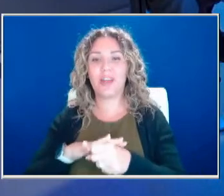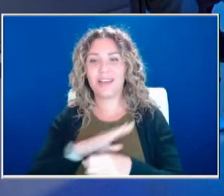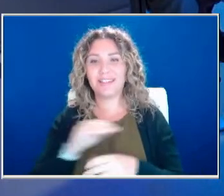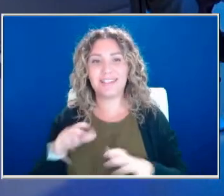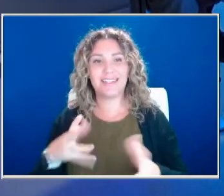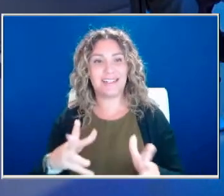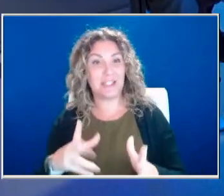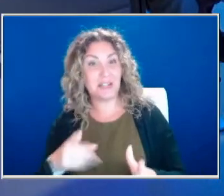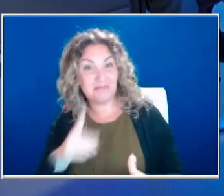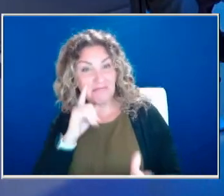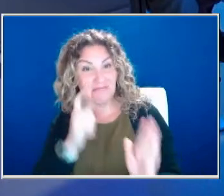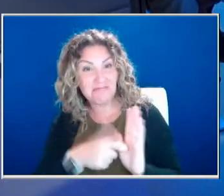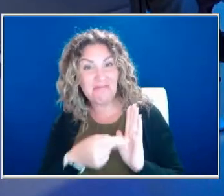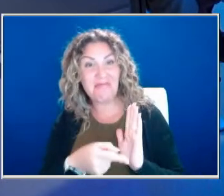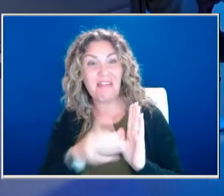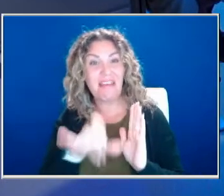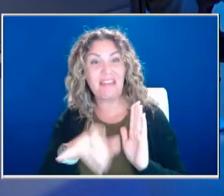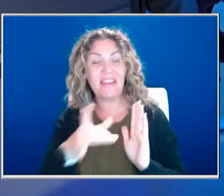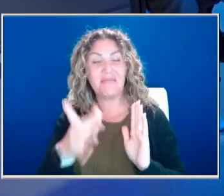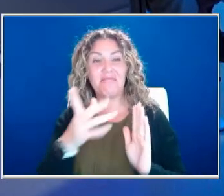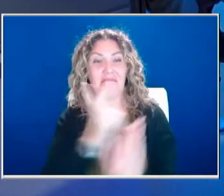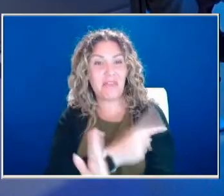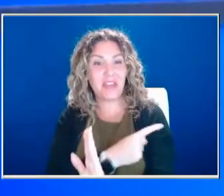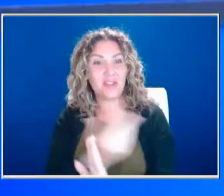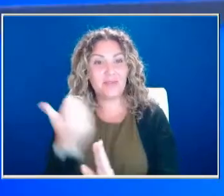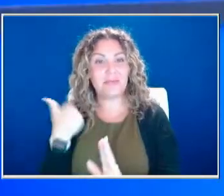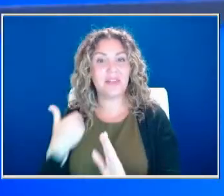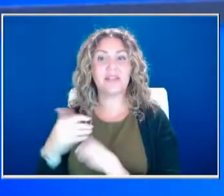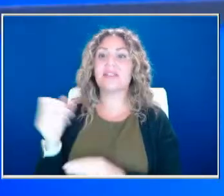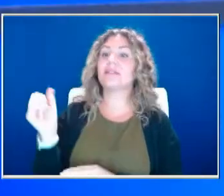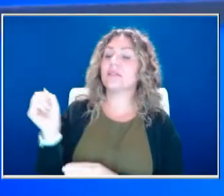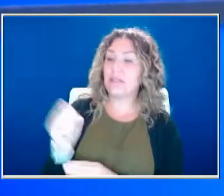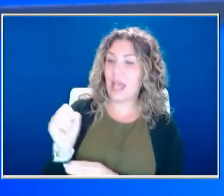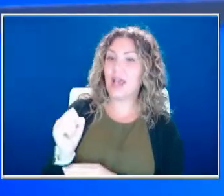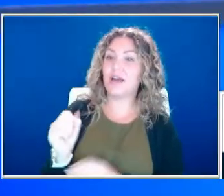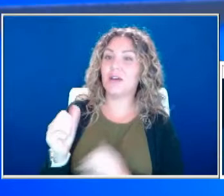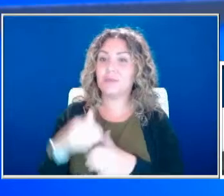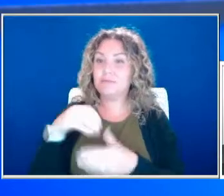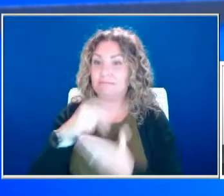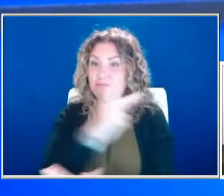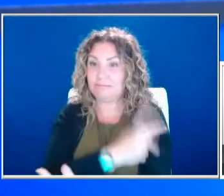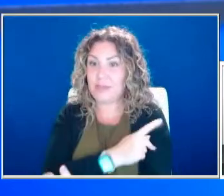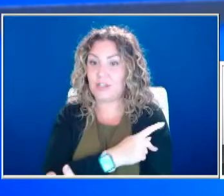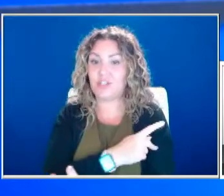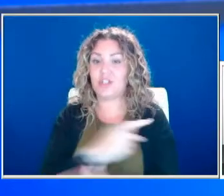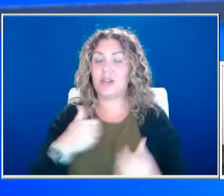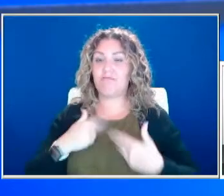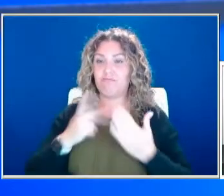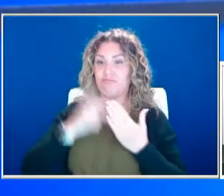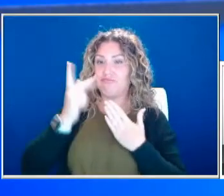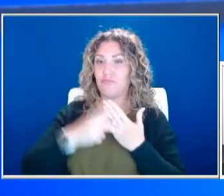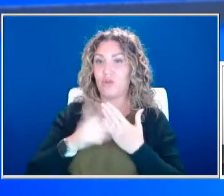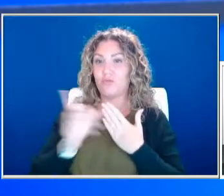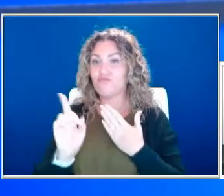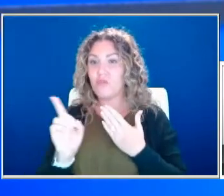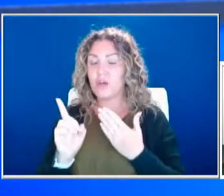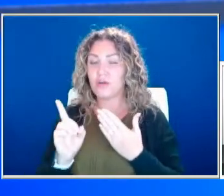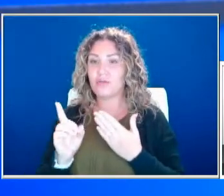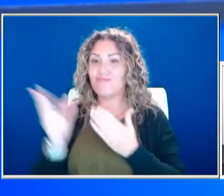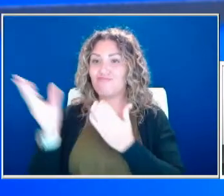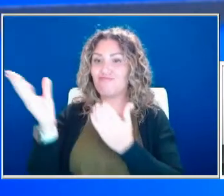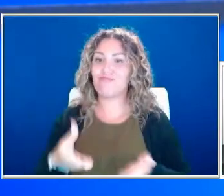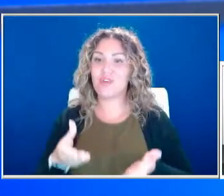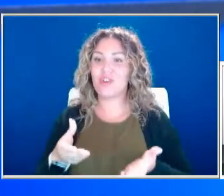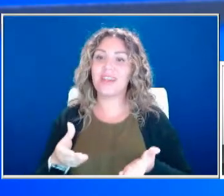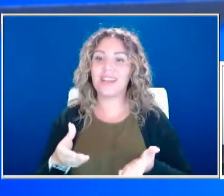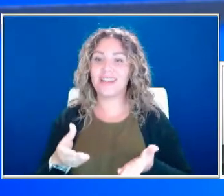with patients in the past? Yeah, even on the inpatient basis, there's programs where they bring in dogs